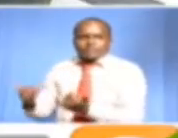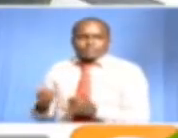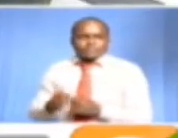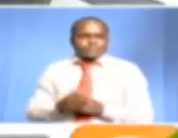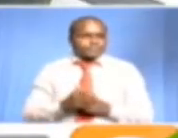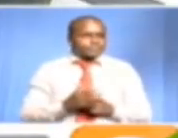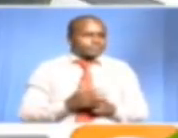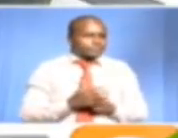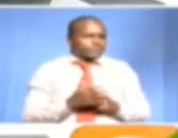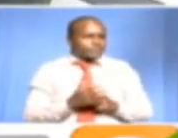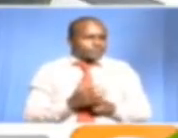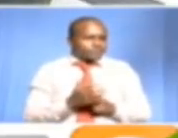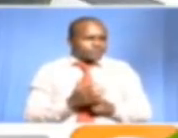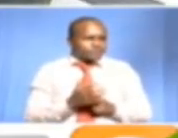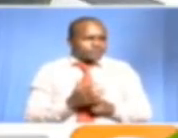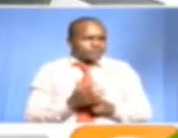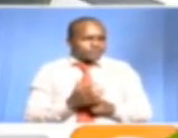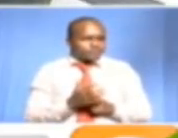Well,